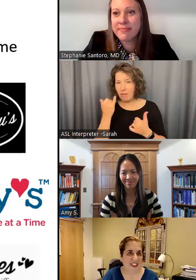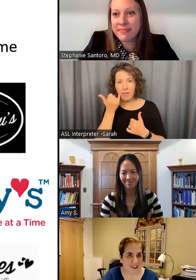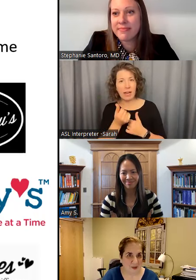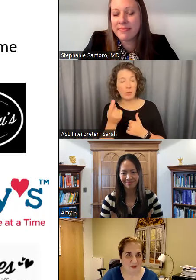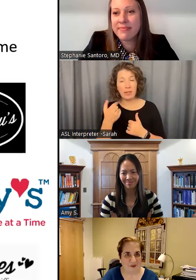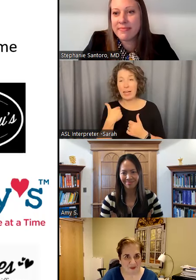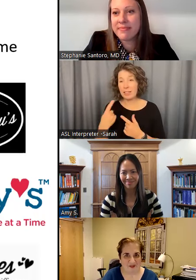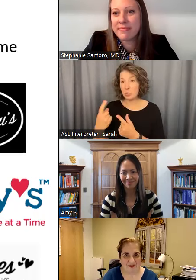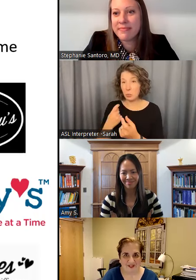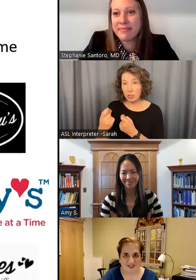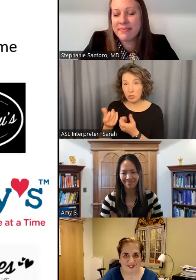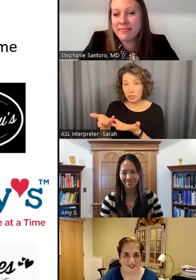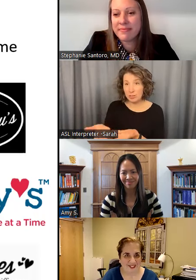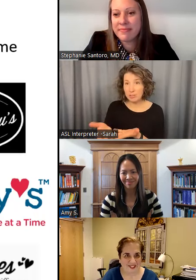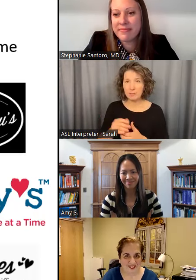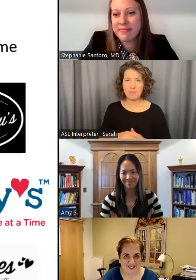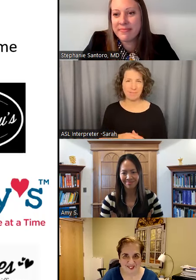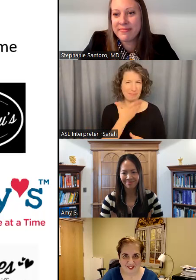but thank you.